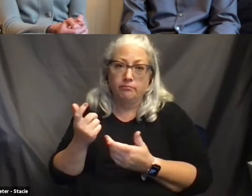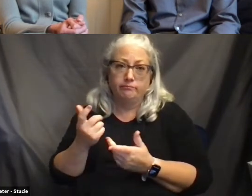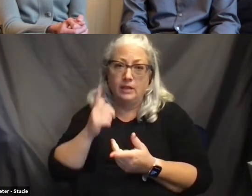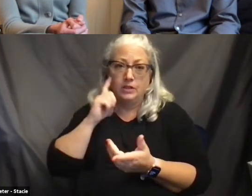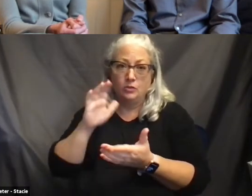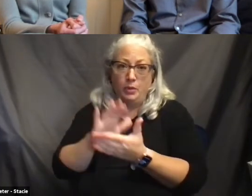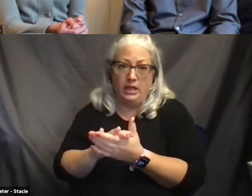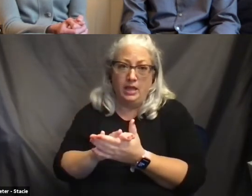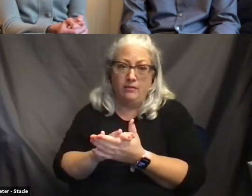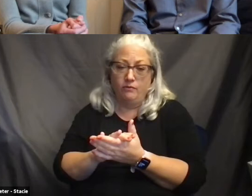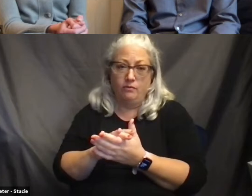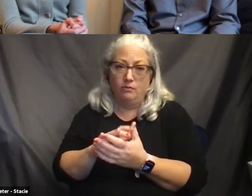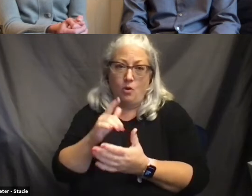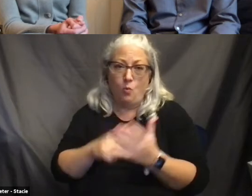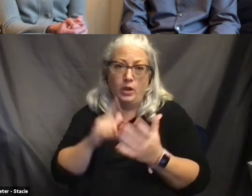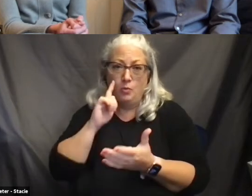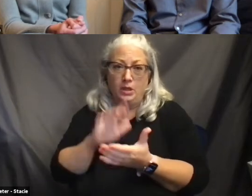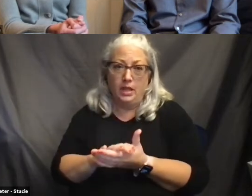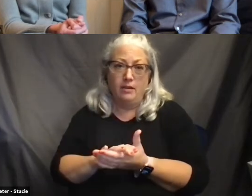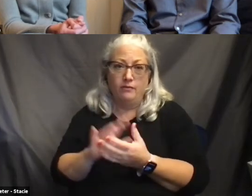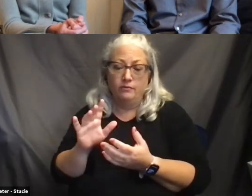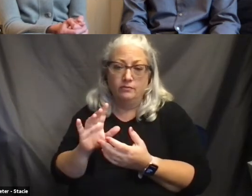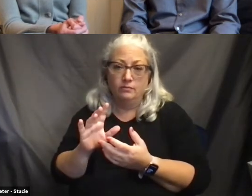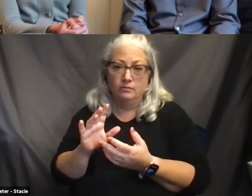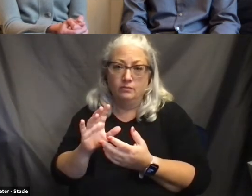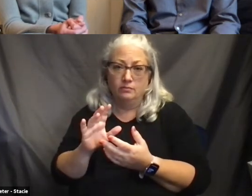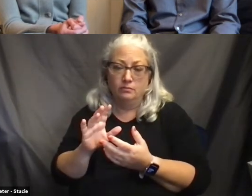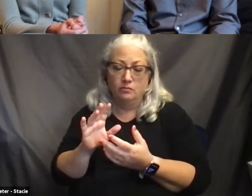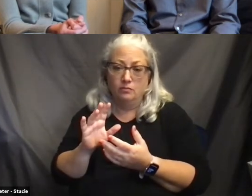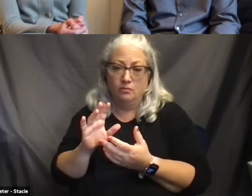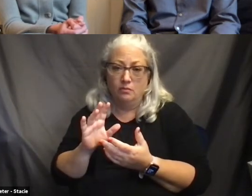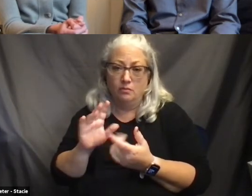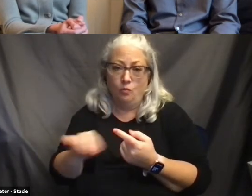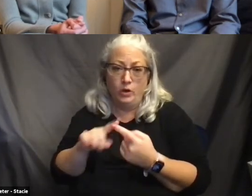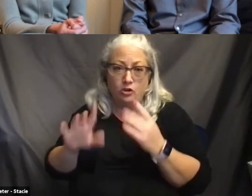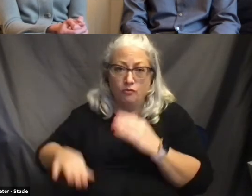what you believe when it comes to raising your child. So, yeah, definitely.